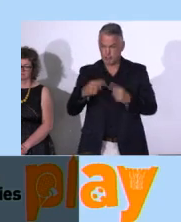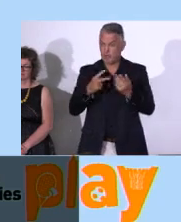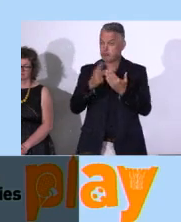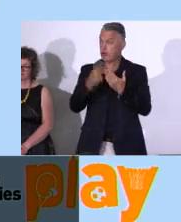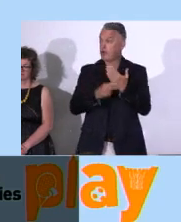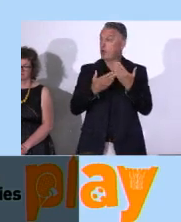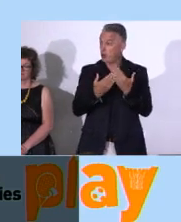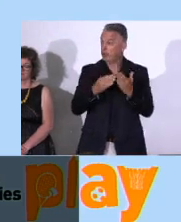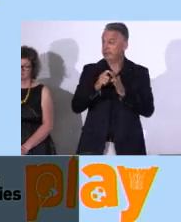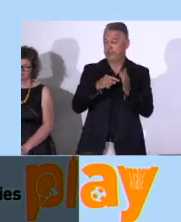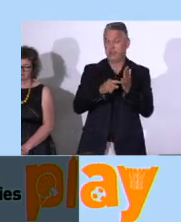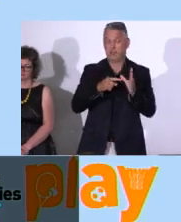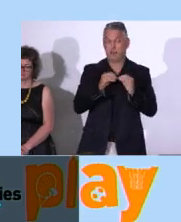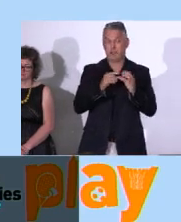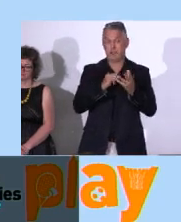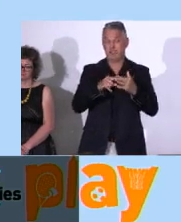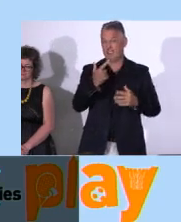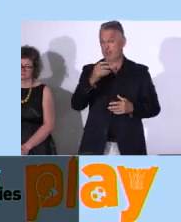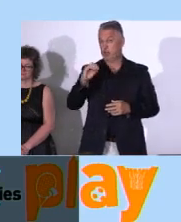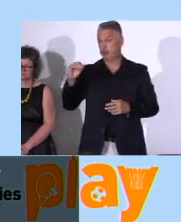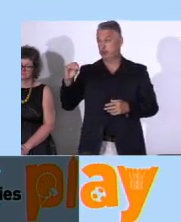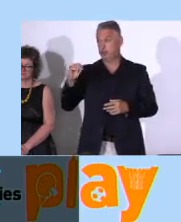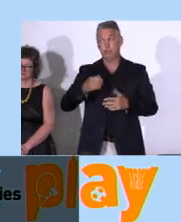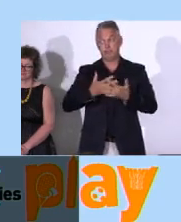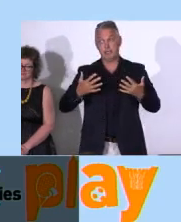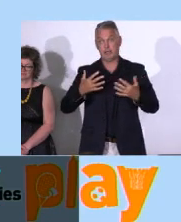there's a huge range there, but we always want more.